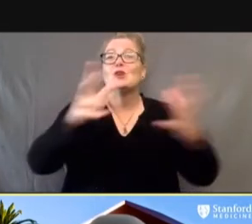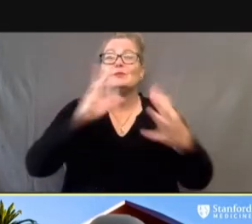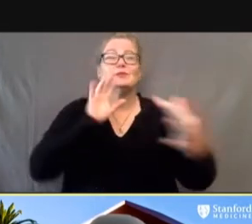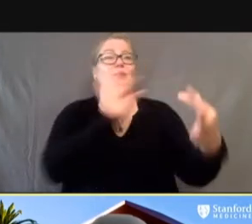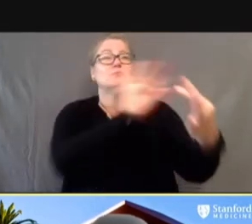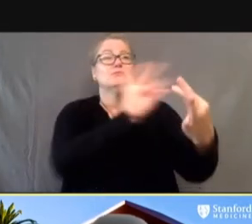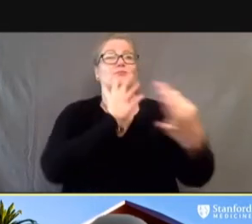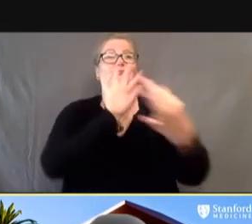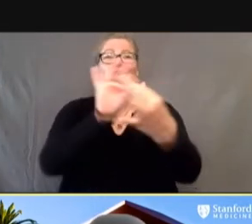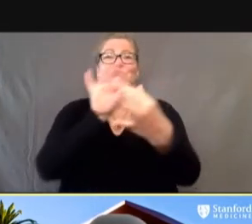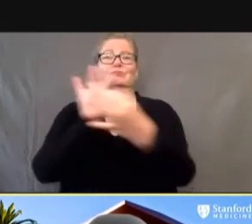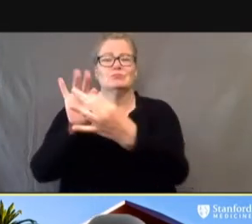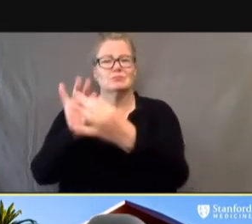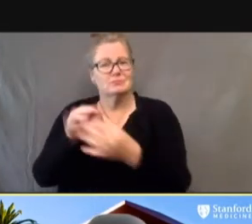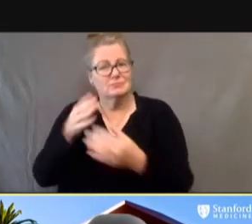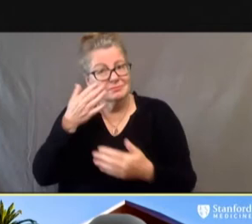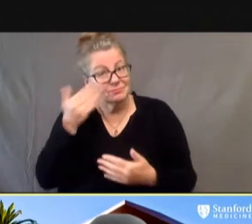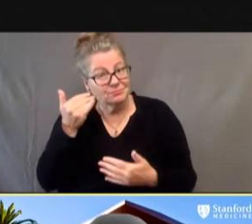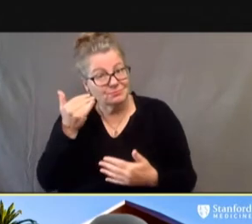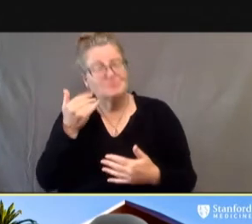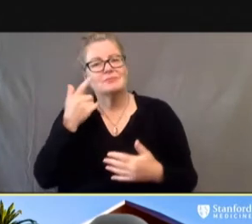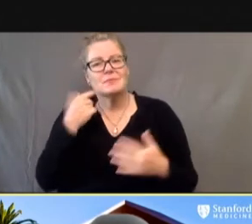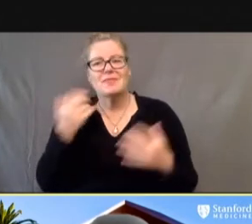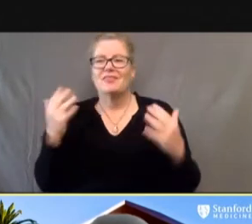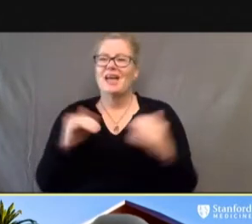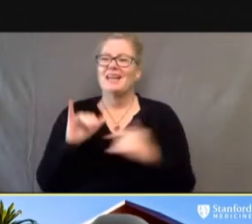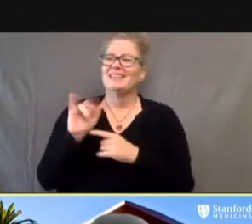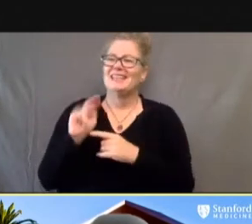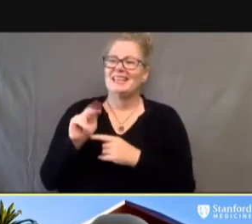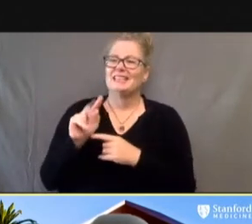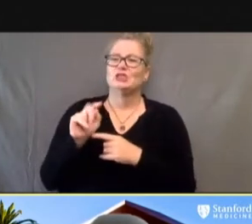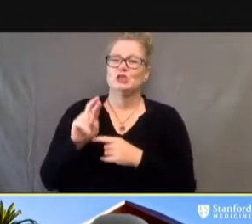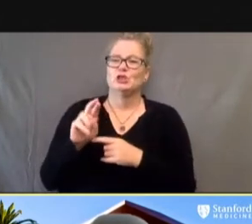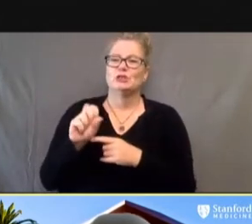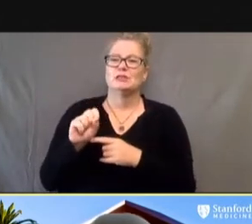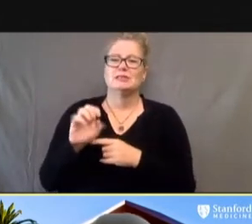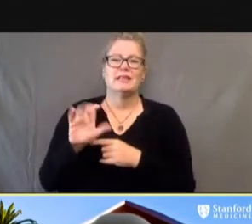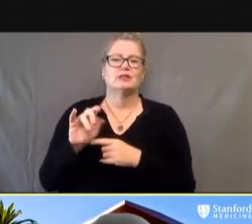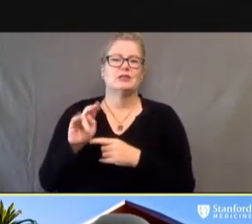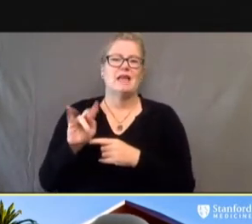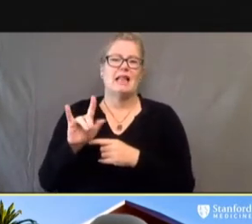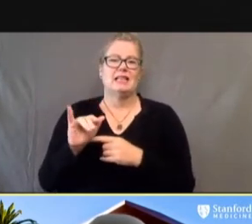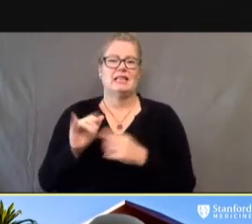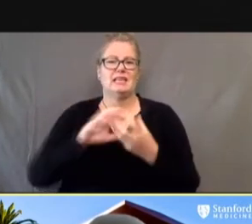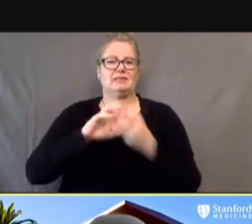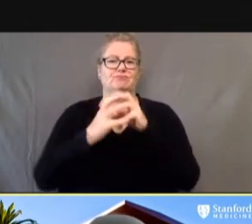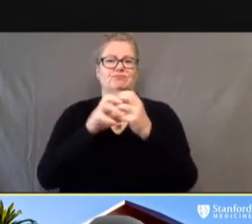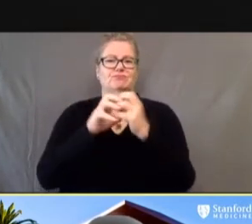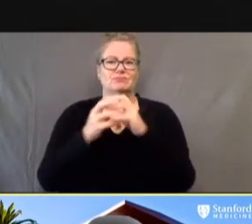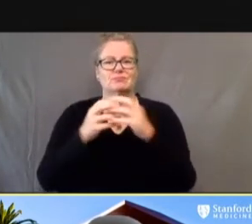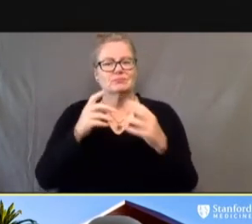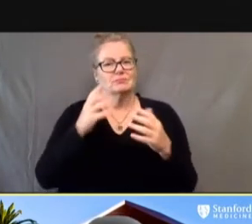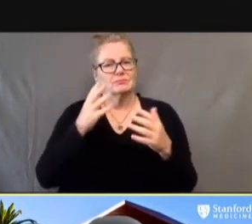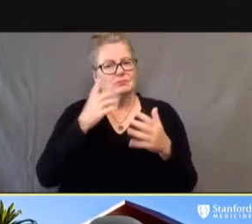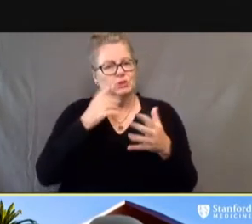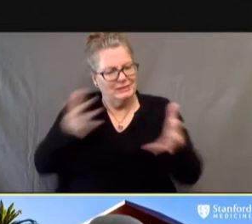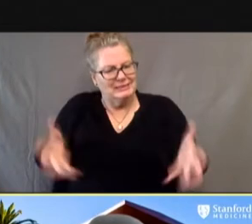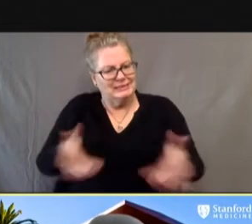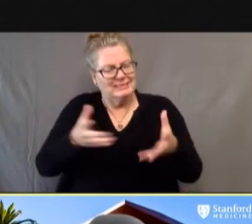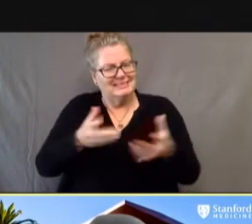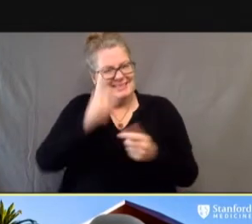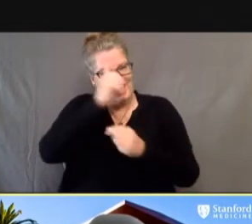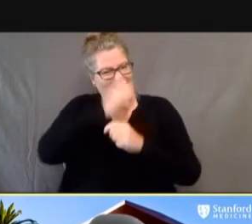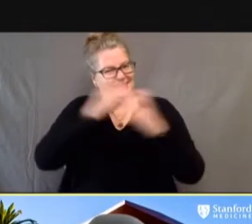intersectionality in order to move the needle forward across the board. And finally, we have really pushed forward